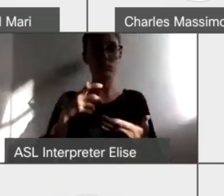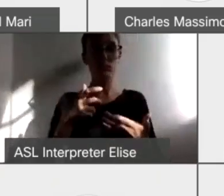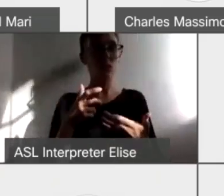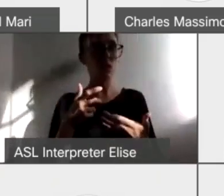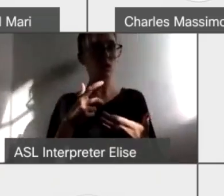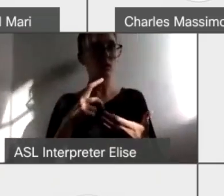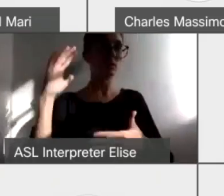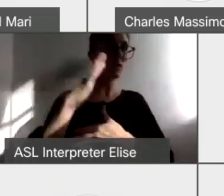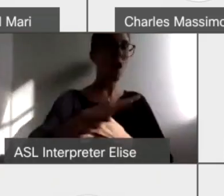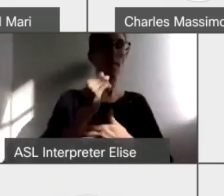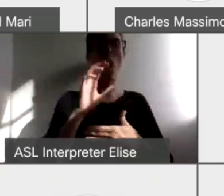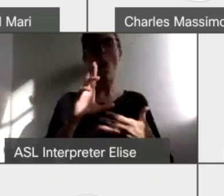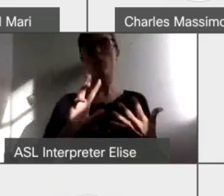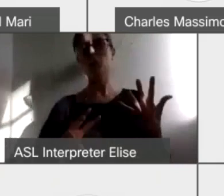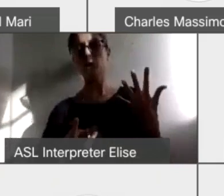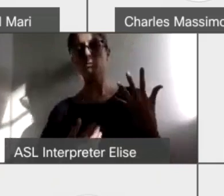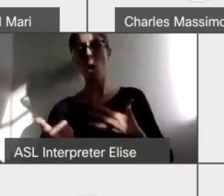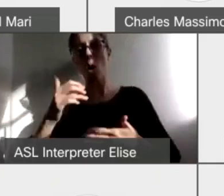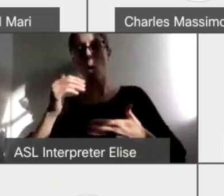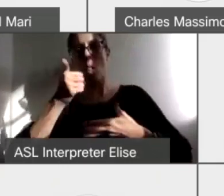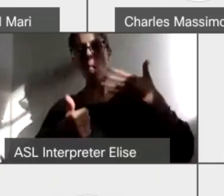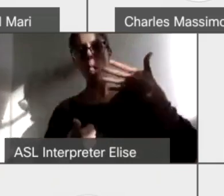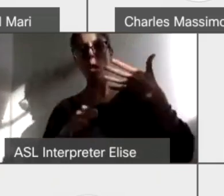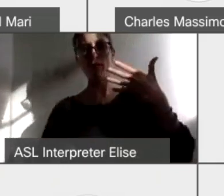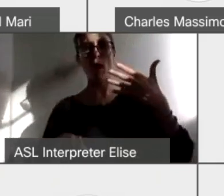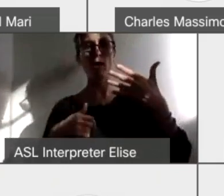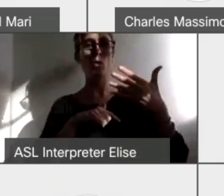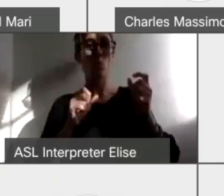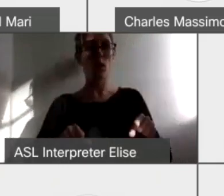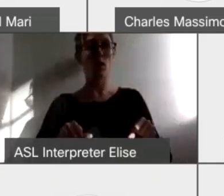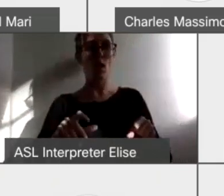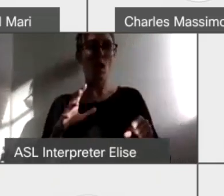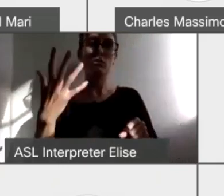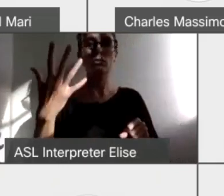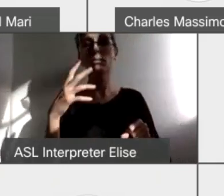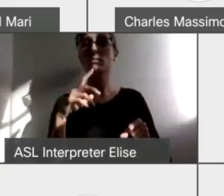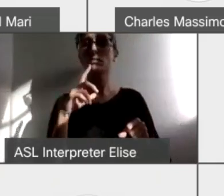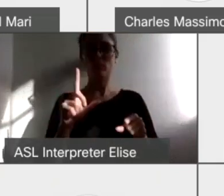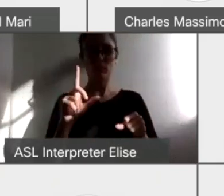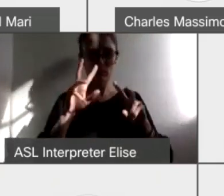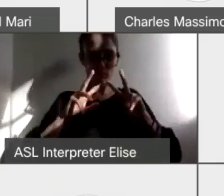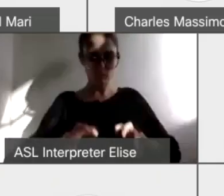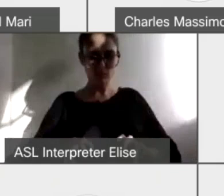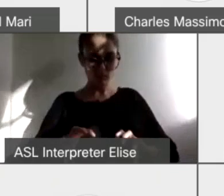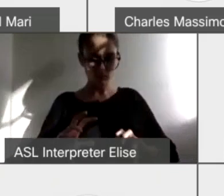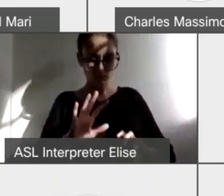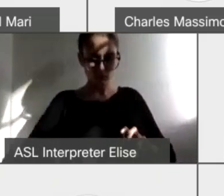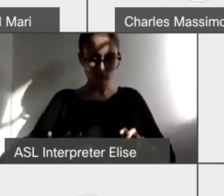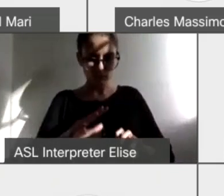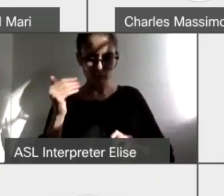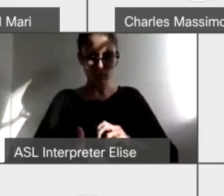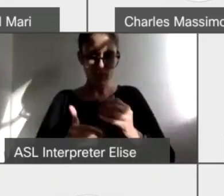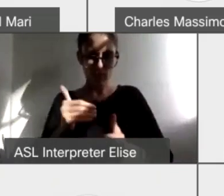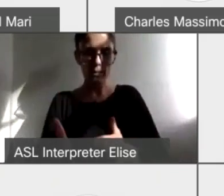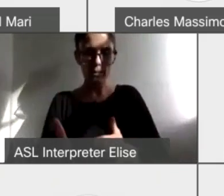priority? And we'll have the ability to sort of pace ourselves and take the next right steps, and then obviously hold ourselves and our